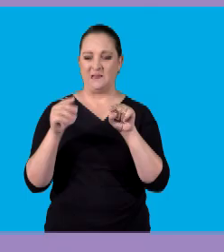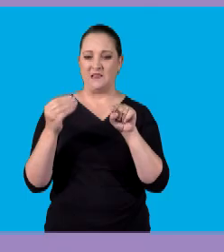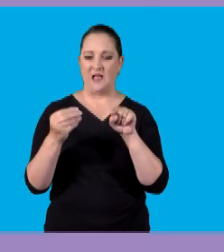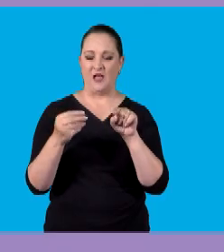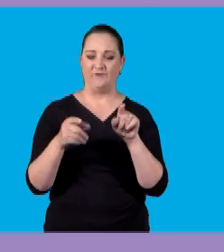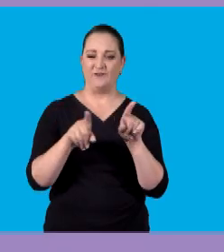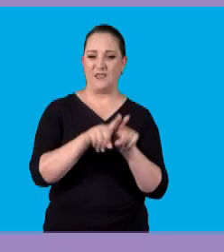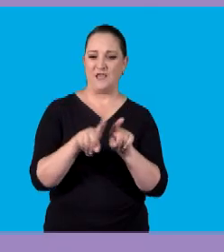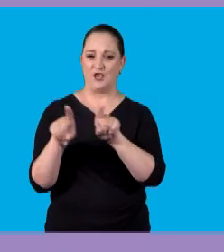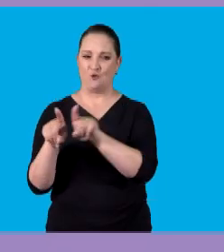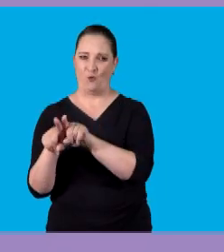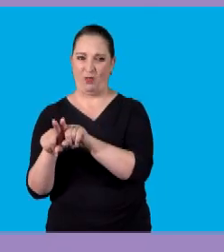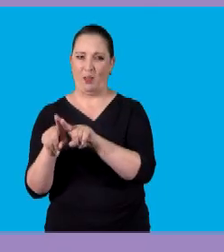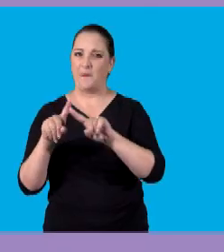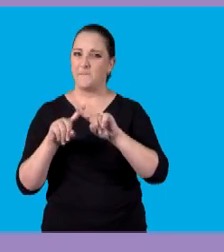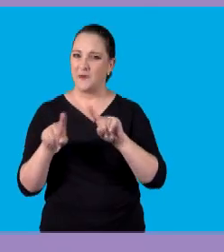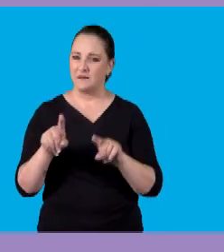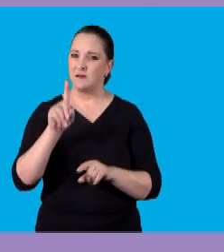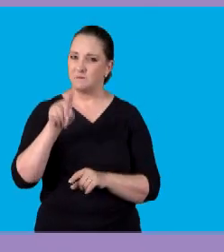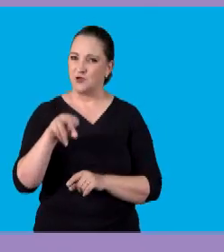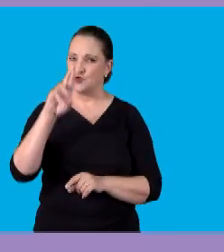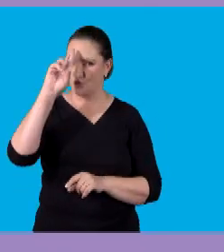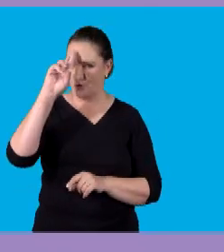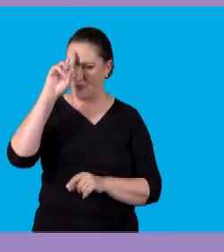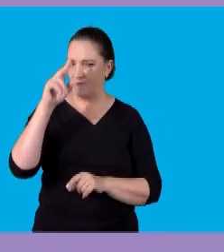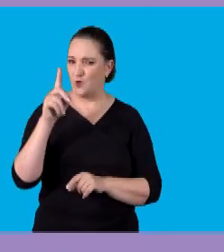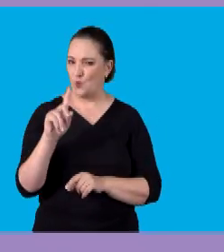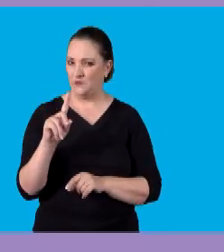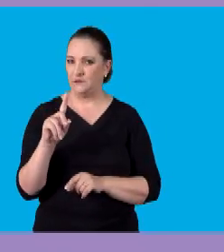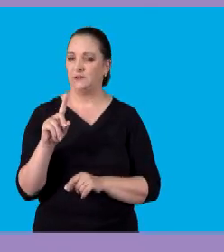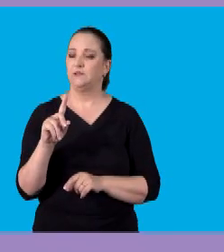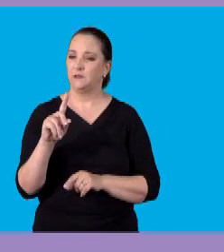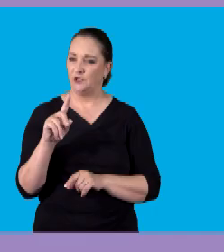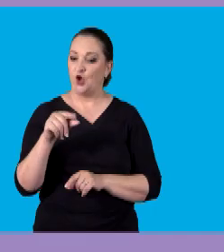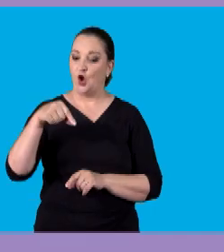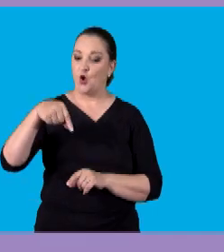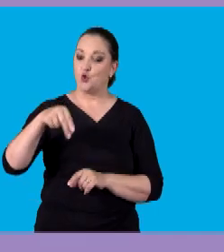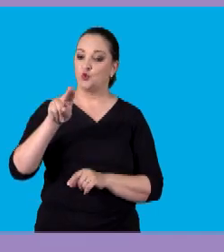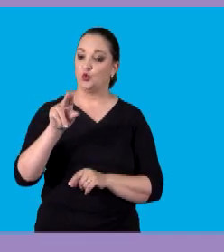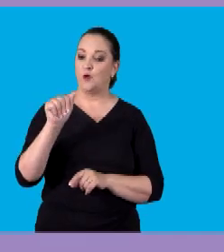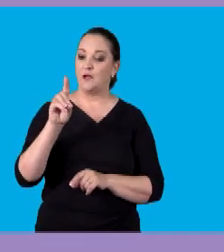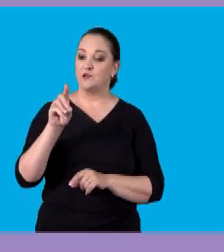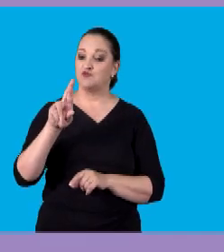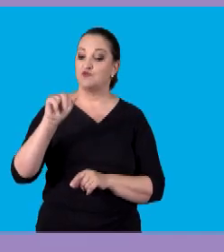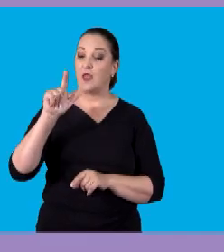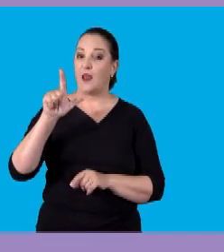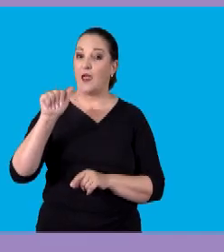we are dealing with these quadrilaterals, we need to keep in mind the properties of that quadrilateral. So